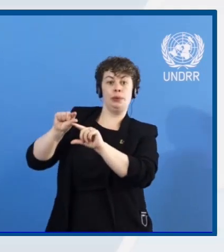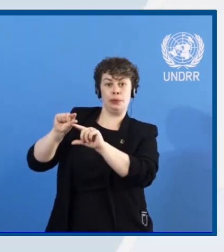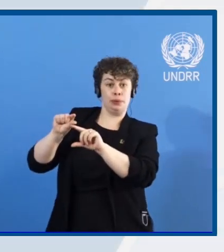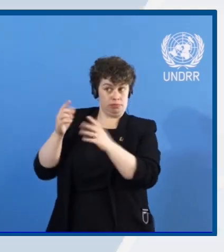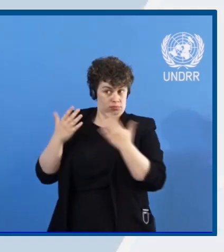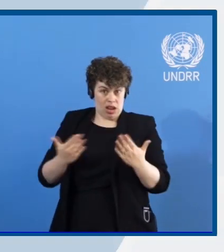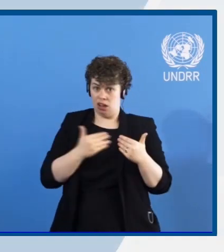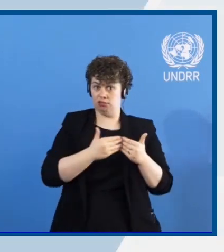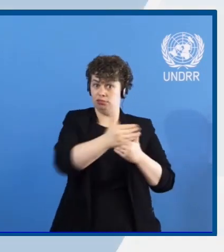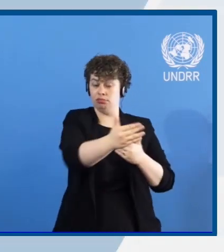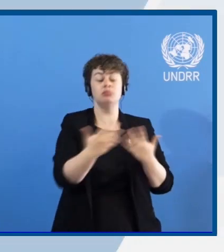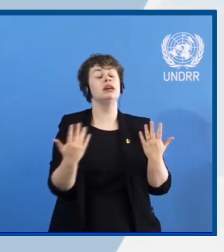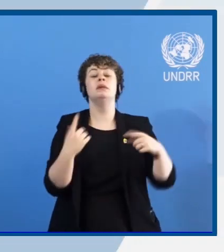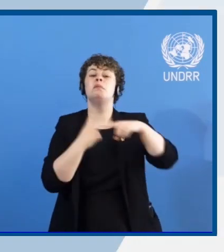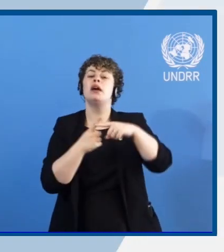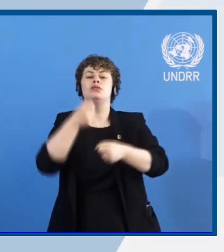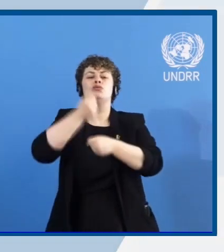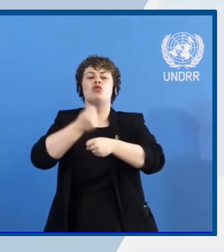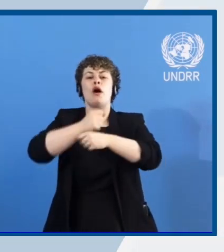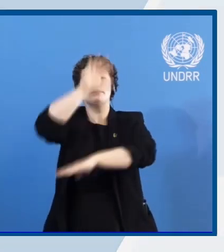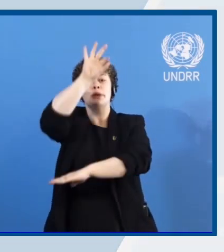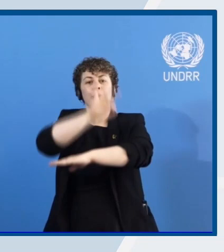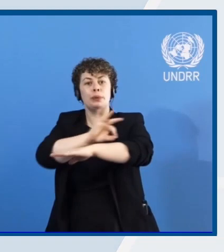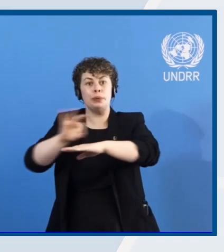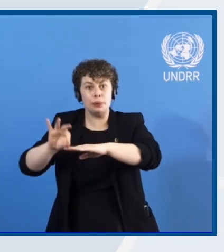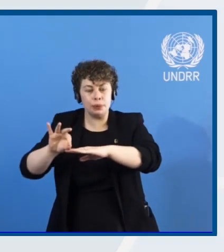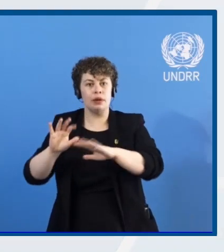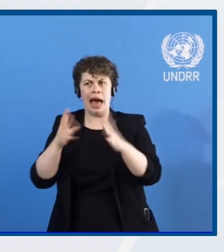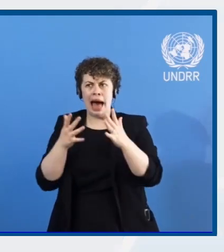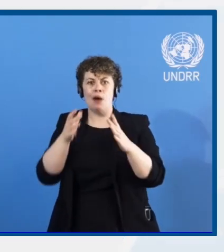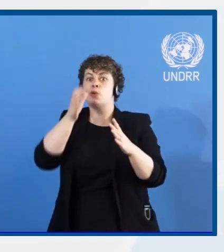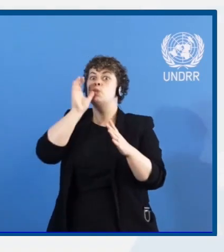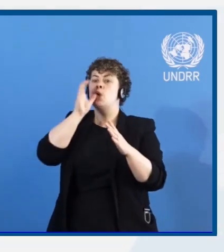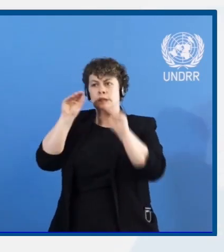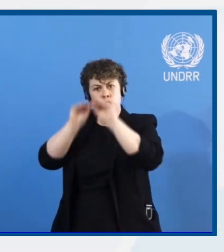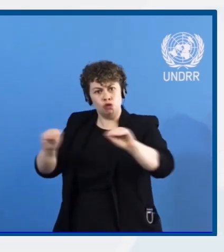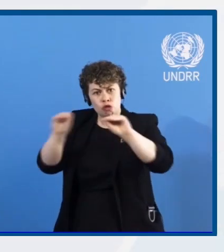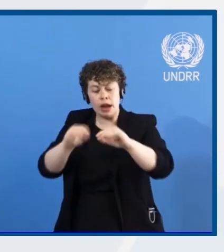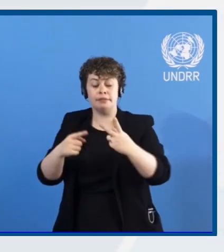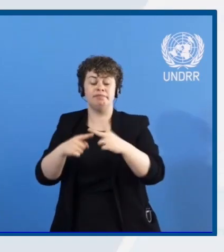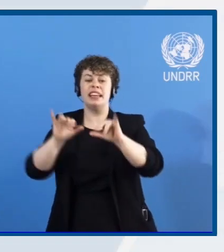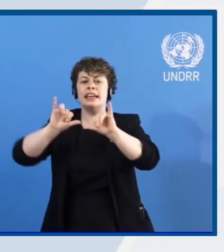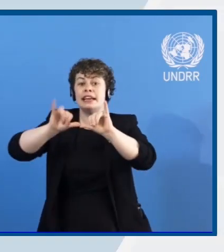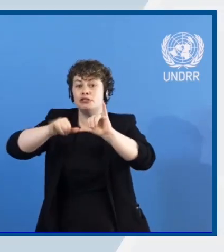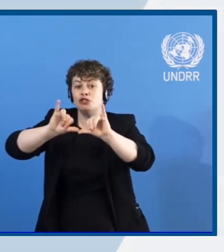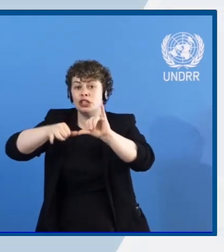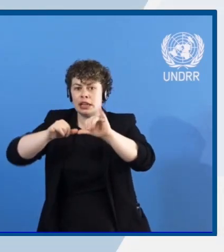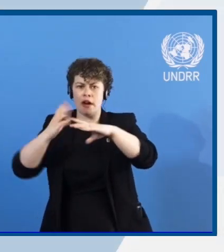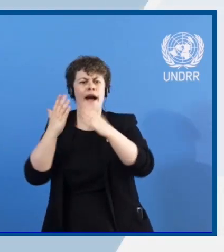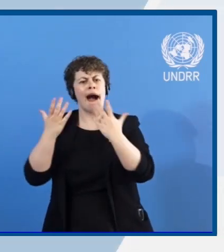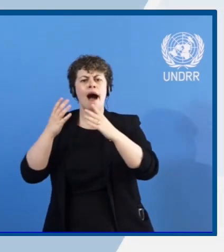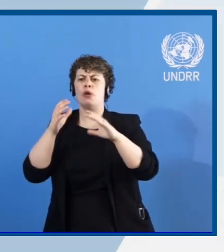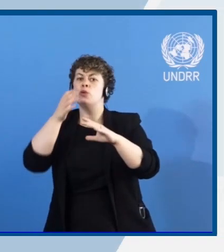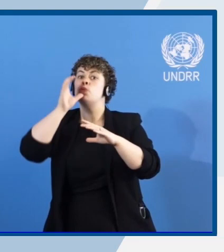for architects, drainage engineers, and planners, and basically did a training program